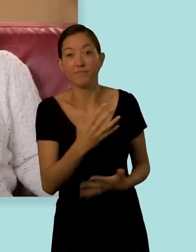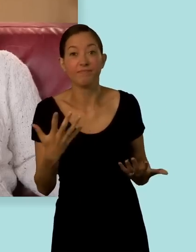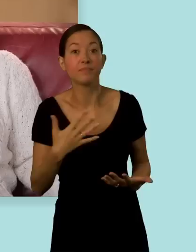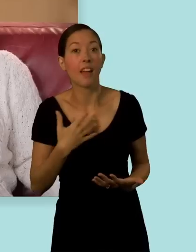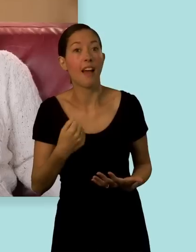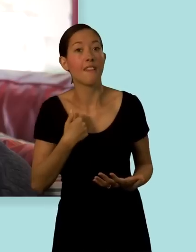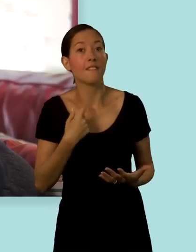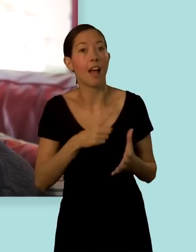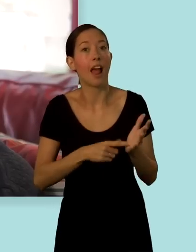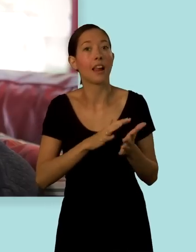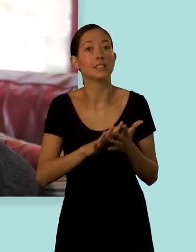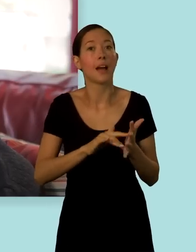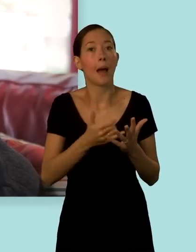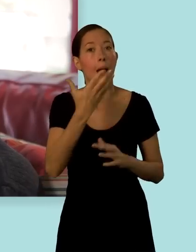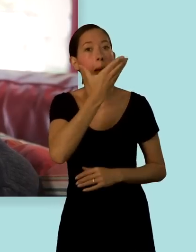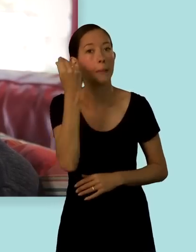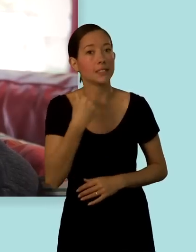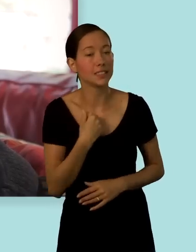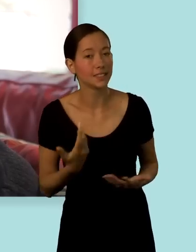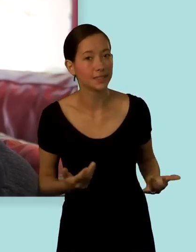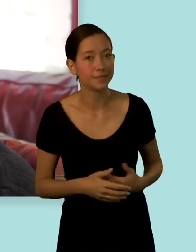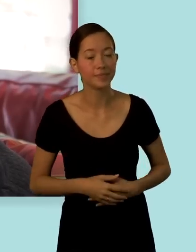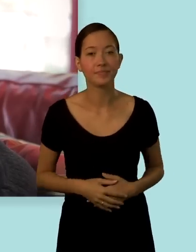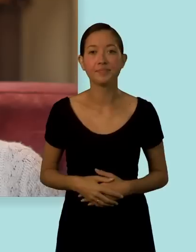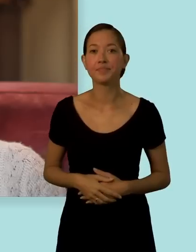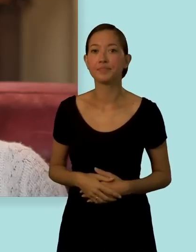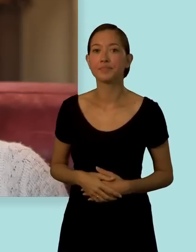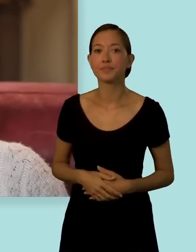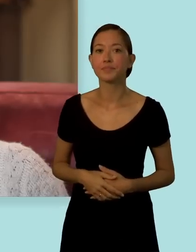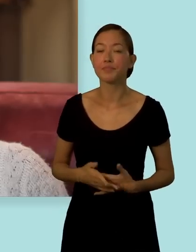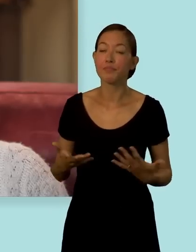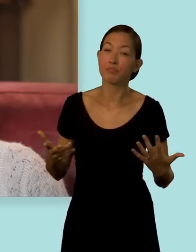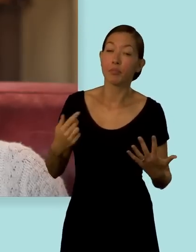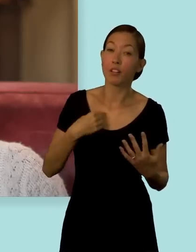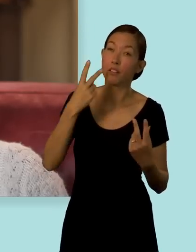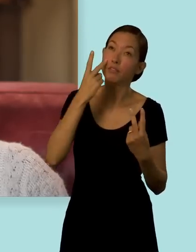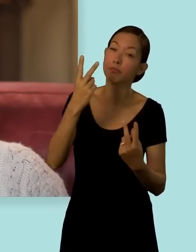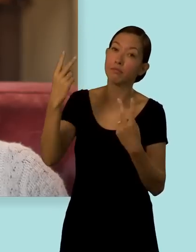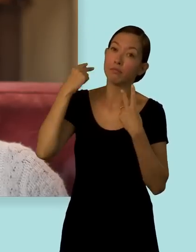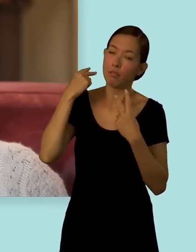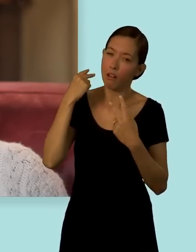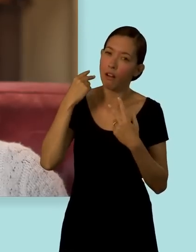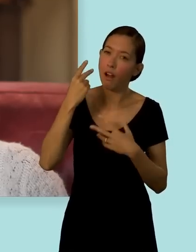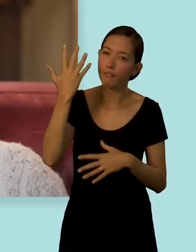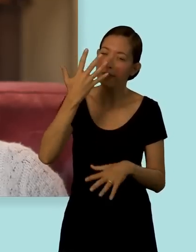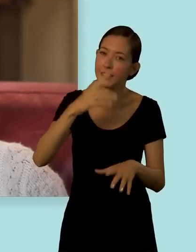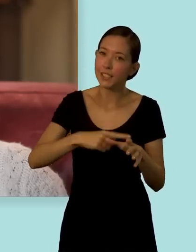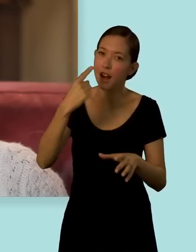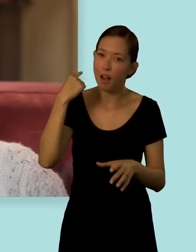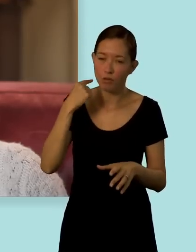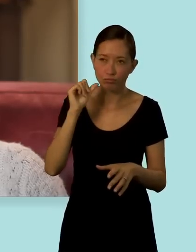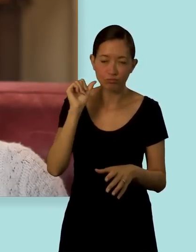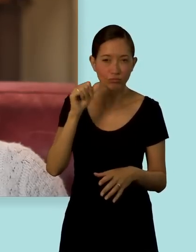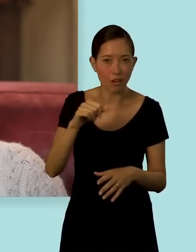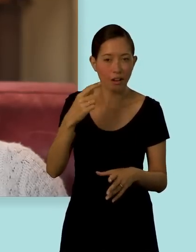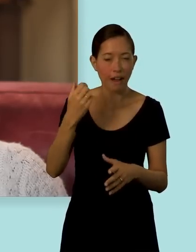well tell you, I've got Alzheimer's." Looking back, I can go back 15 years and